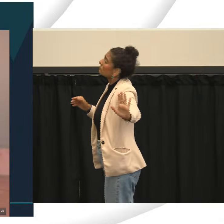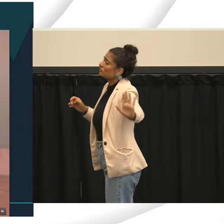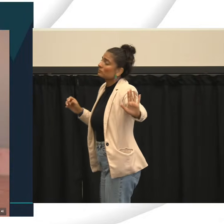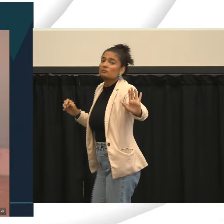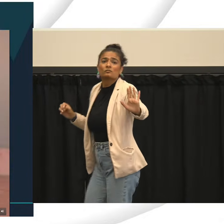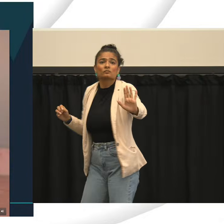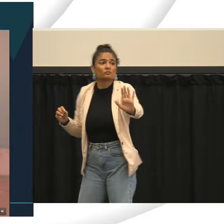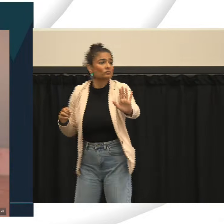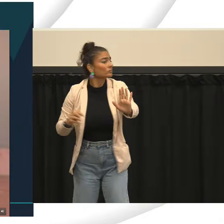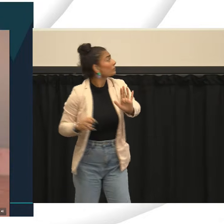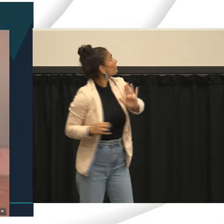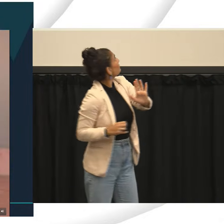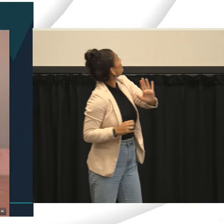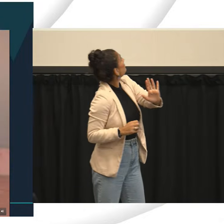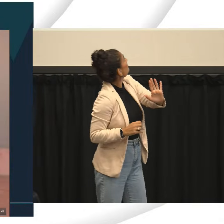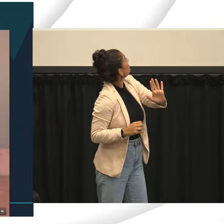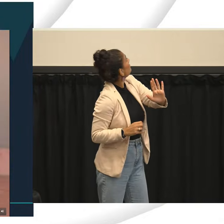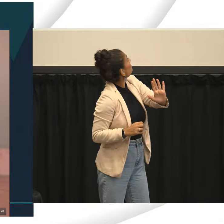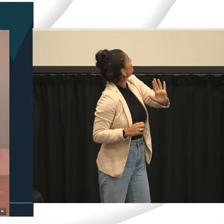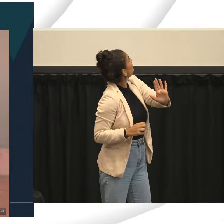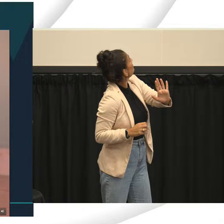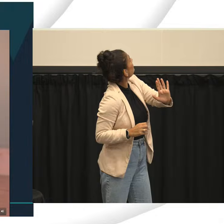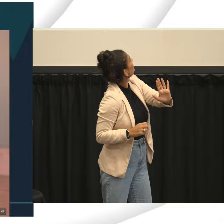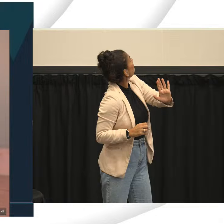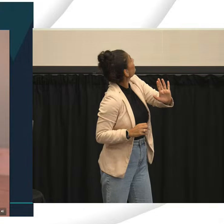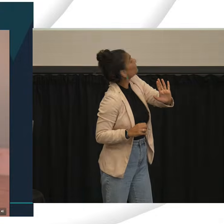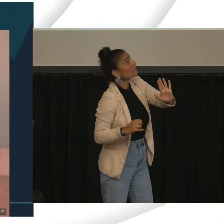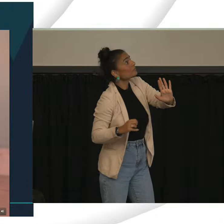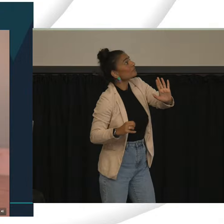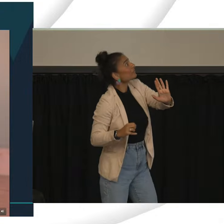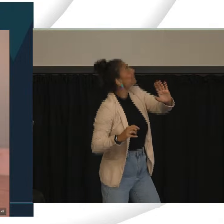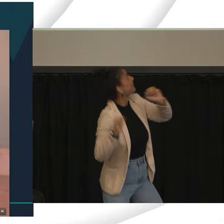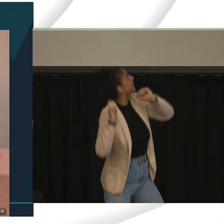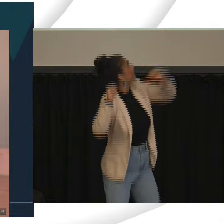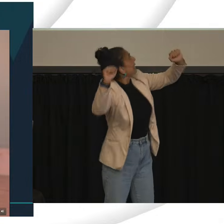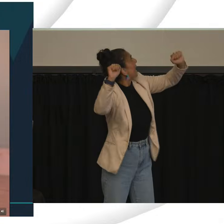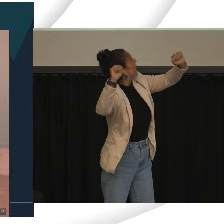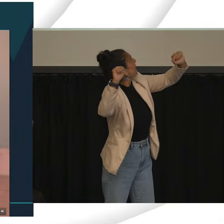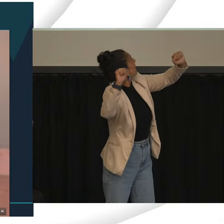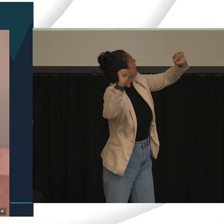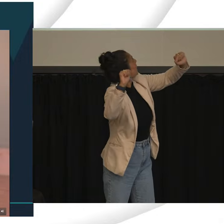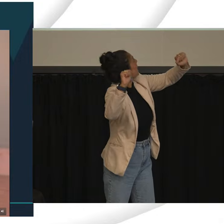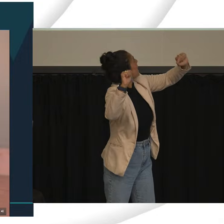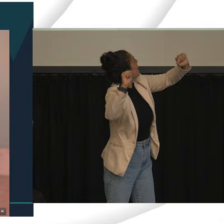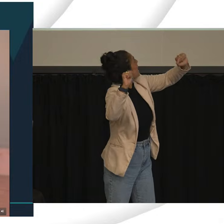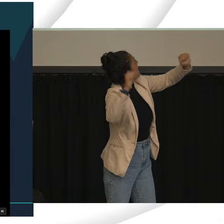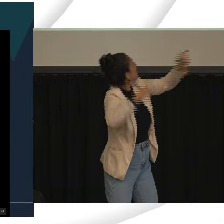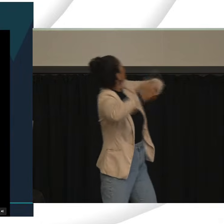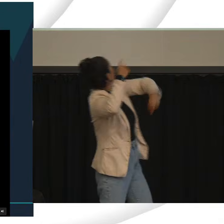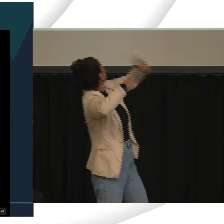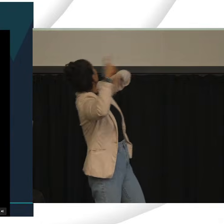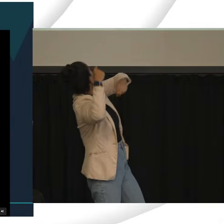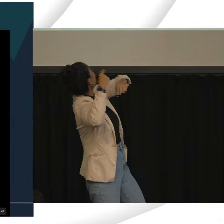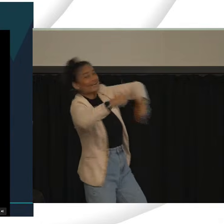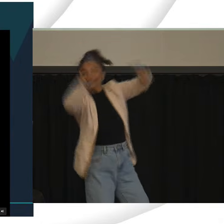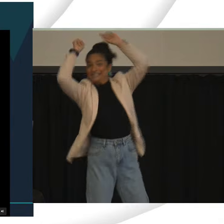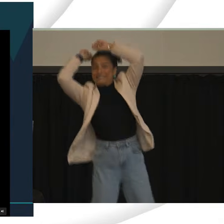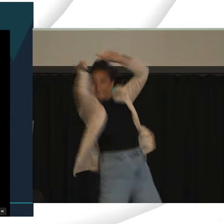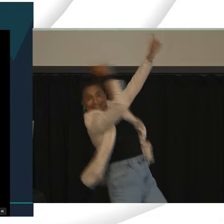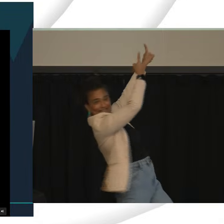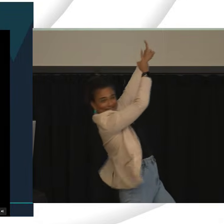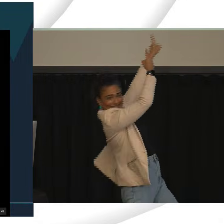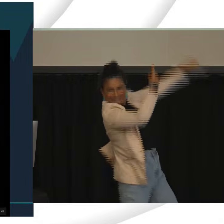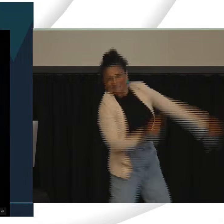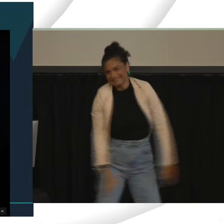video, and then we can turn the lights back on again? Is there someone in the room that could do that for us? Oh, that's brilliant. Thank you.